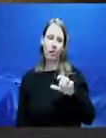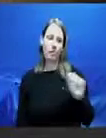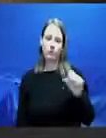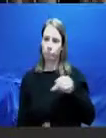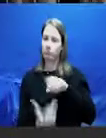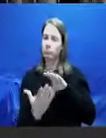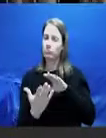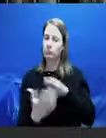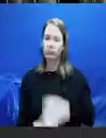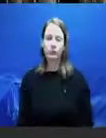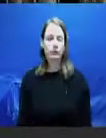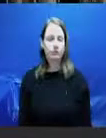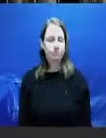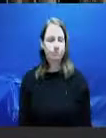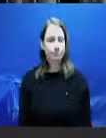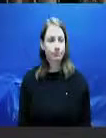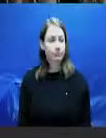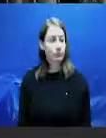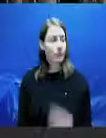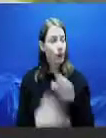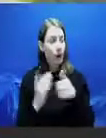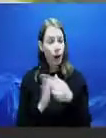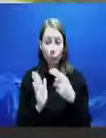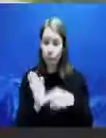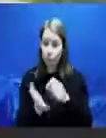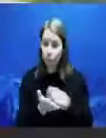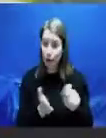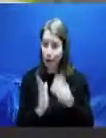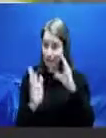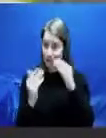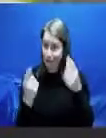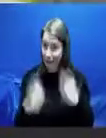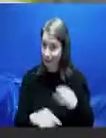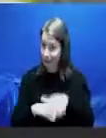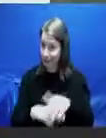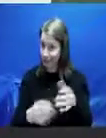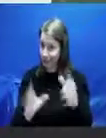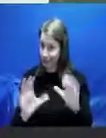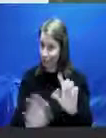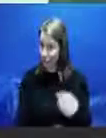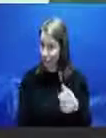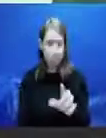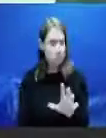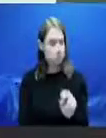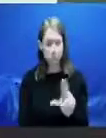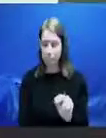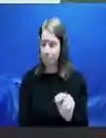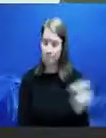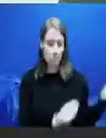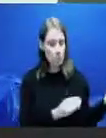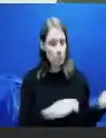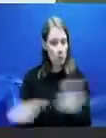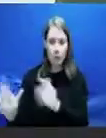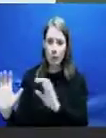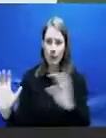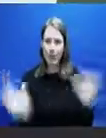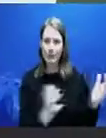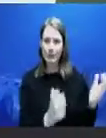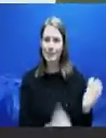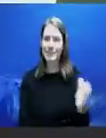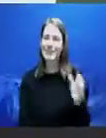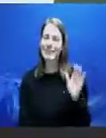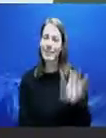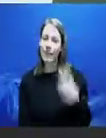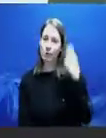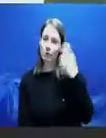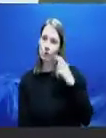expected to be done just in English class. Instead, it should happen in all classes, which is why the standards contain a section on literacy and history and